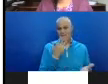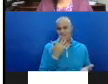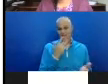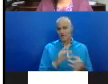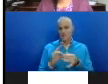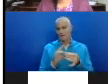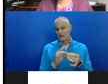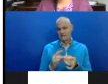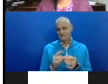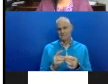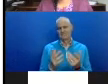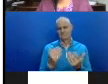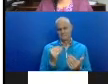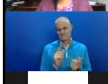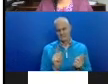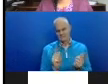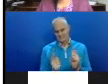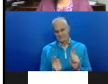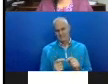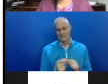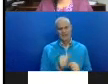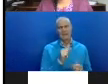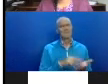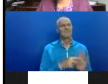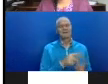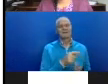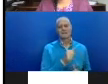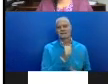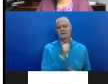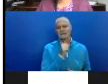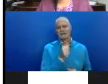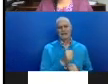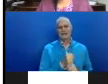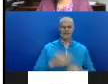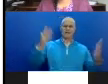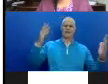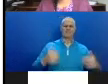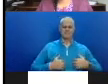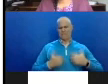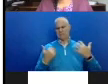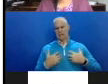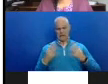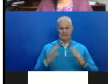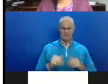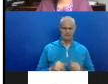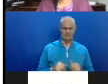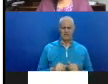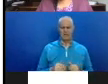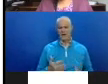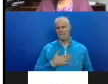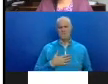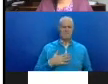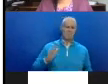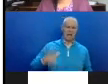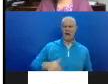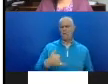relationships. So it's not that they do come in with that kind of belligerence in some sense, a sense of entitlement, like you got the